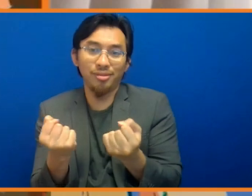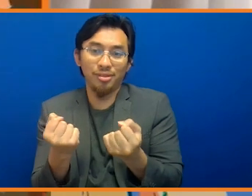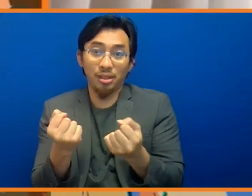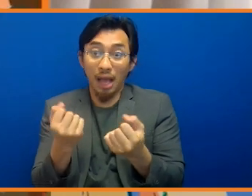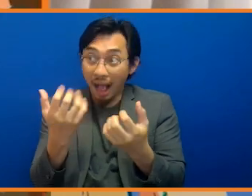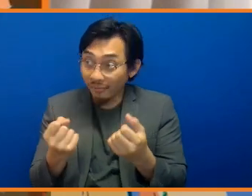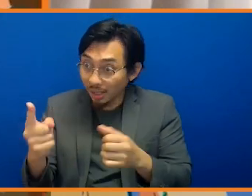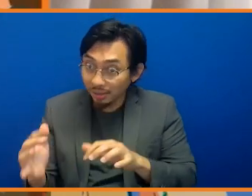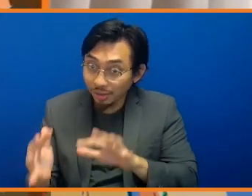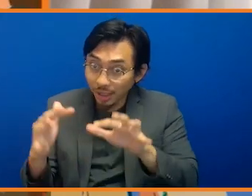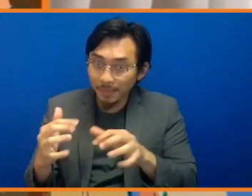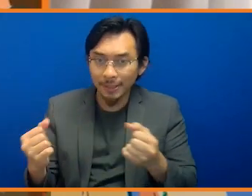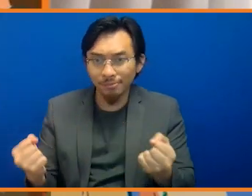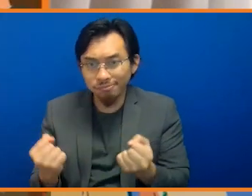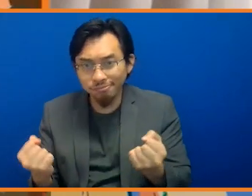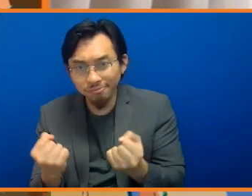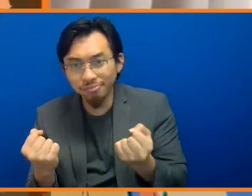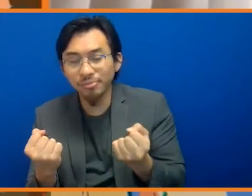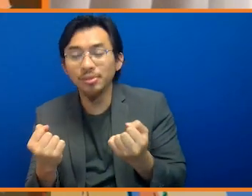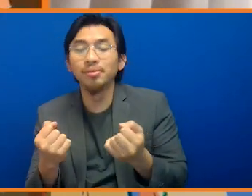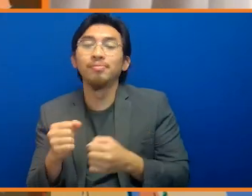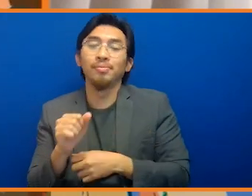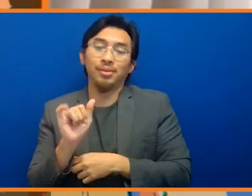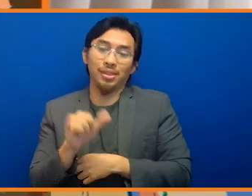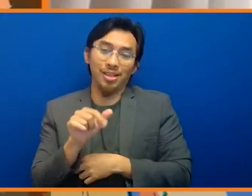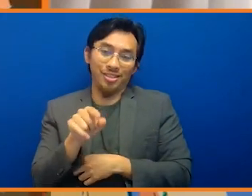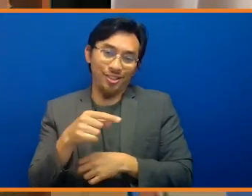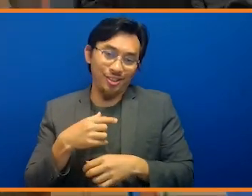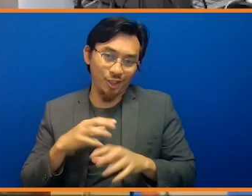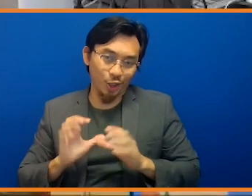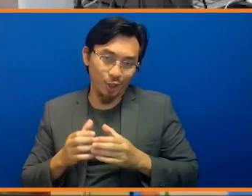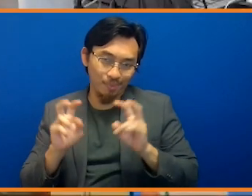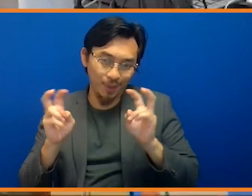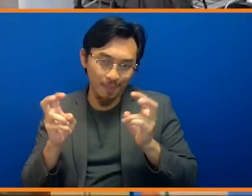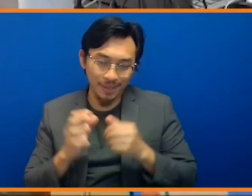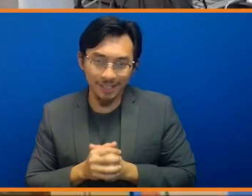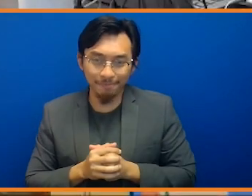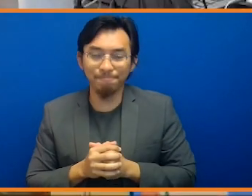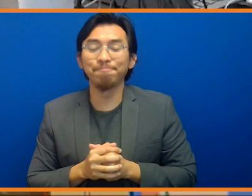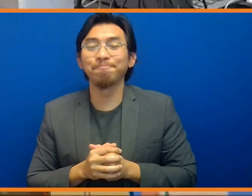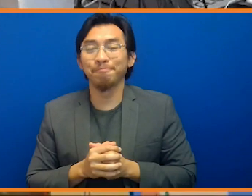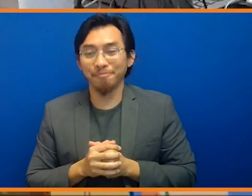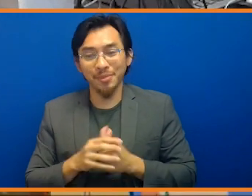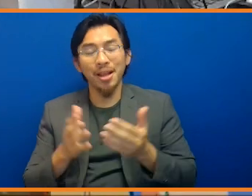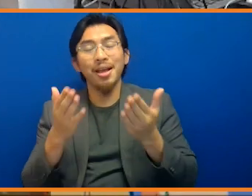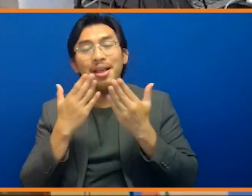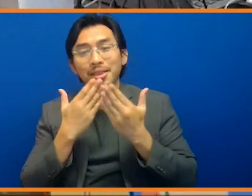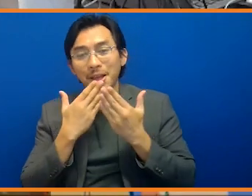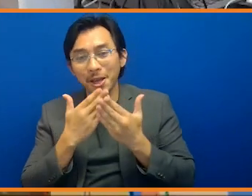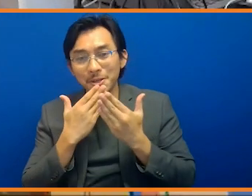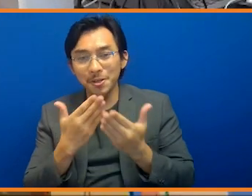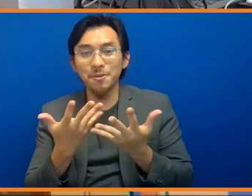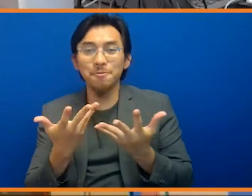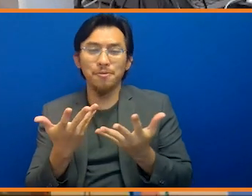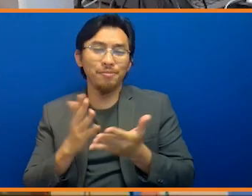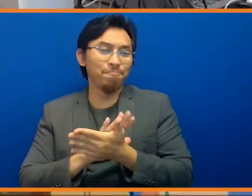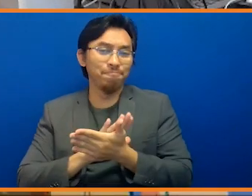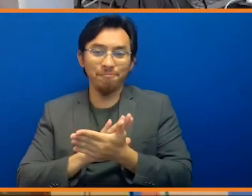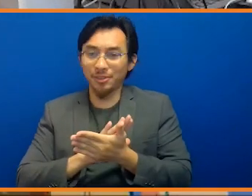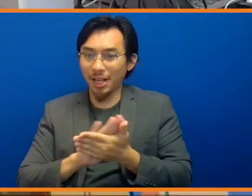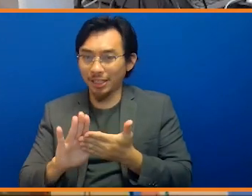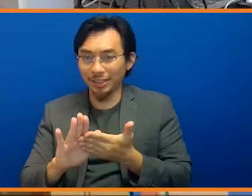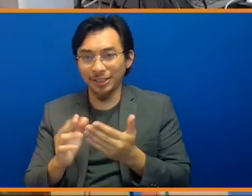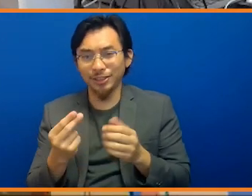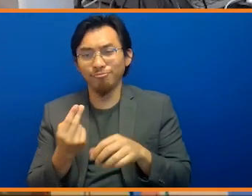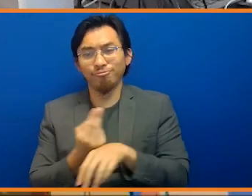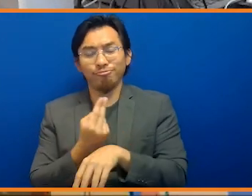actions for the tsunamis. So that's our group topics. Thank you so much. Thank you, Jin. Very nice that the use of the channel of